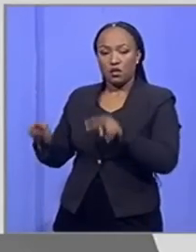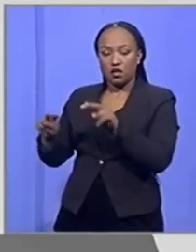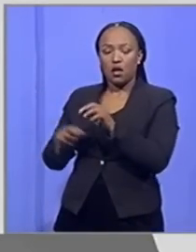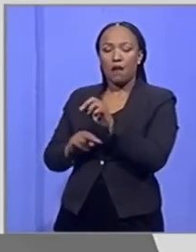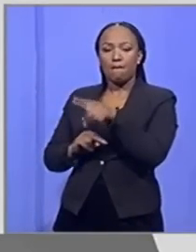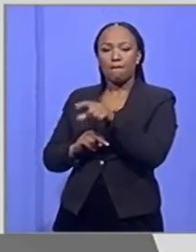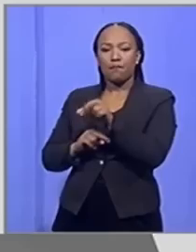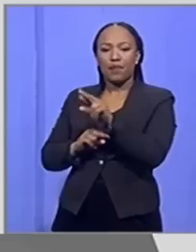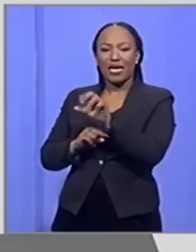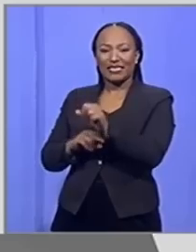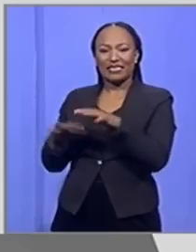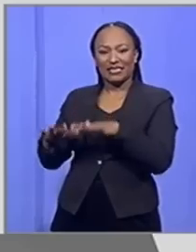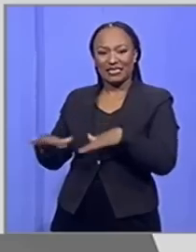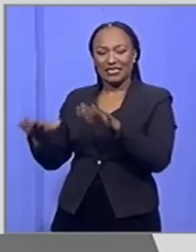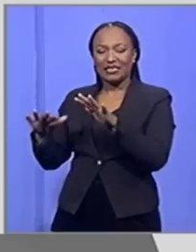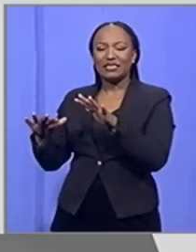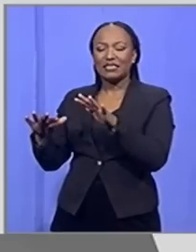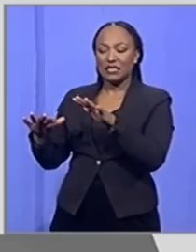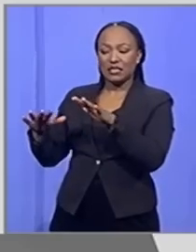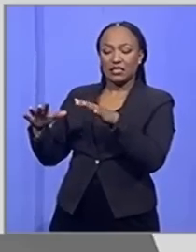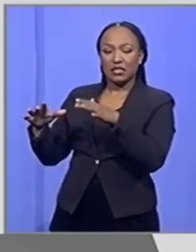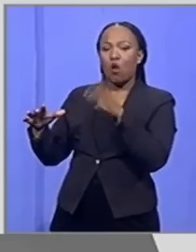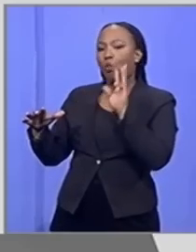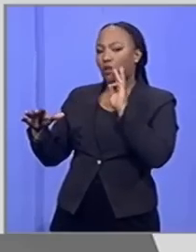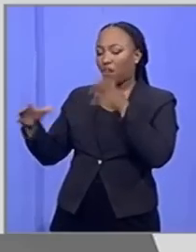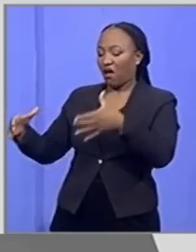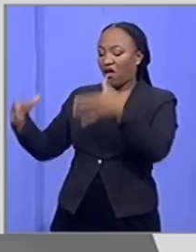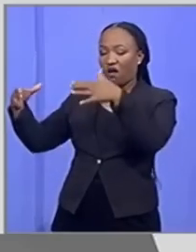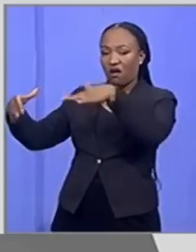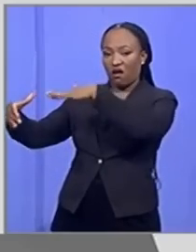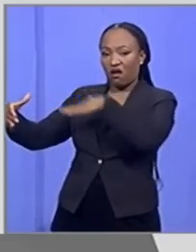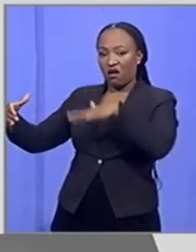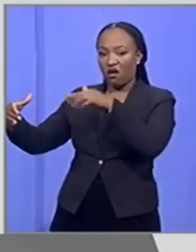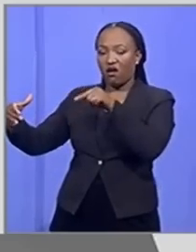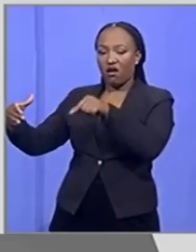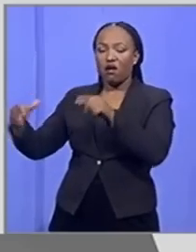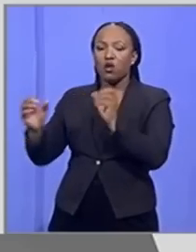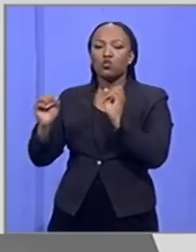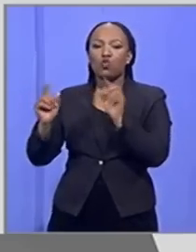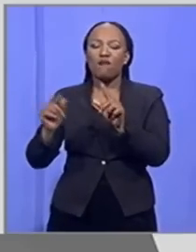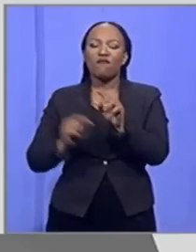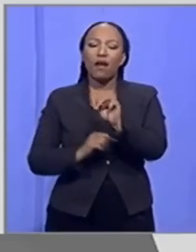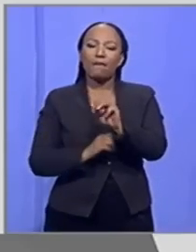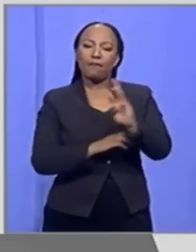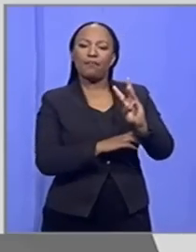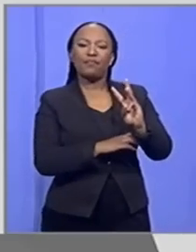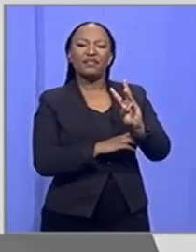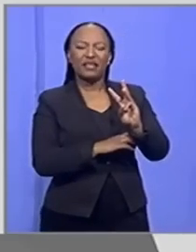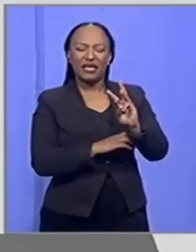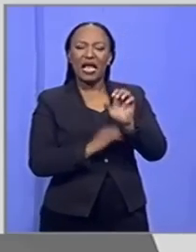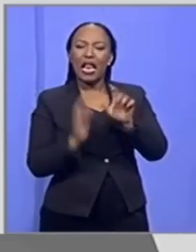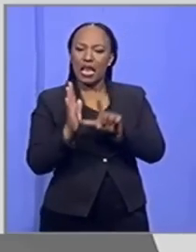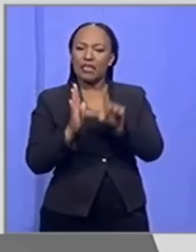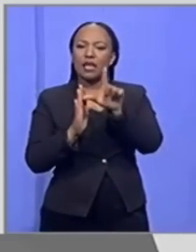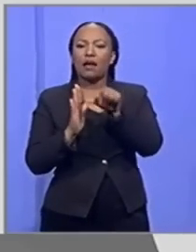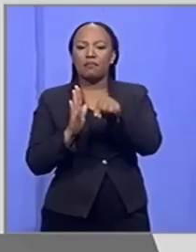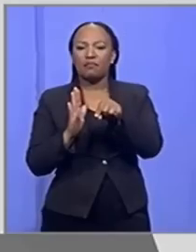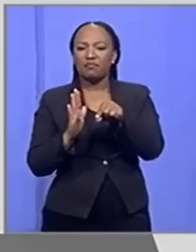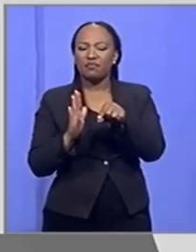e producer serkareng ke 12 megaliters ha e le hore tlhokeho yona e ka